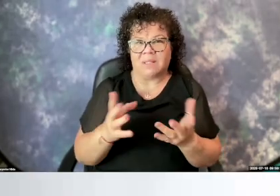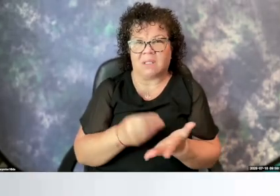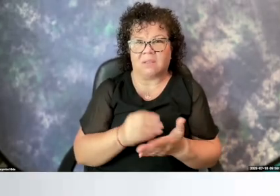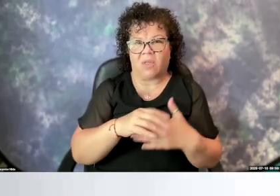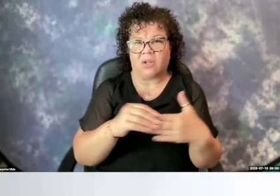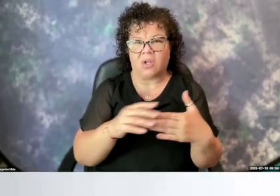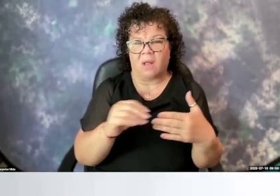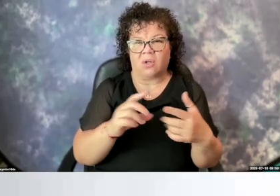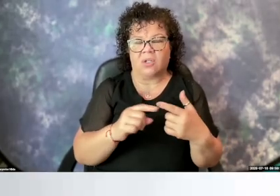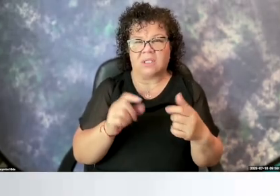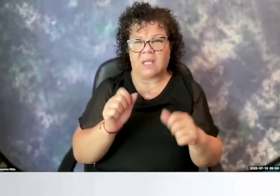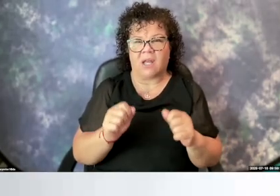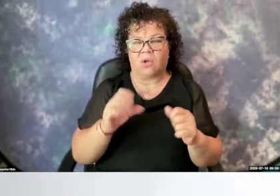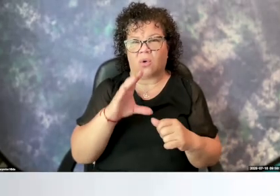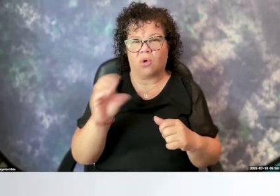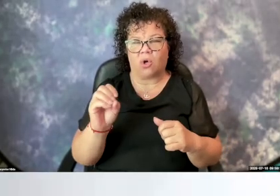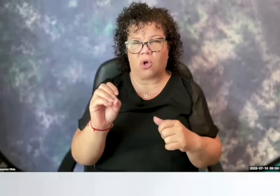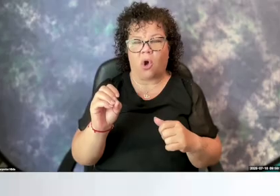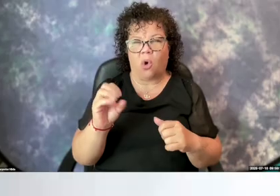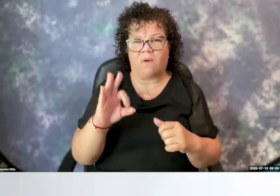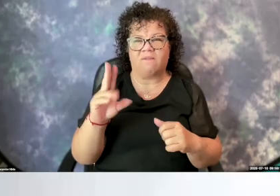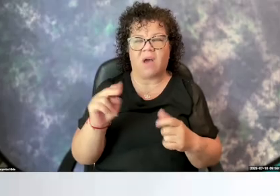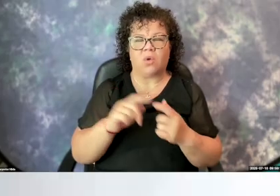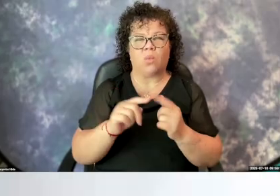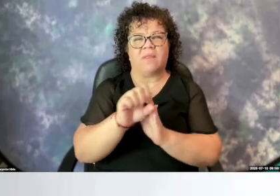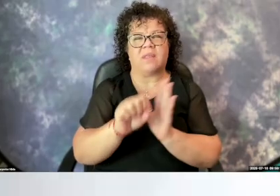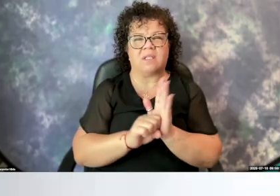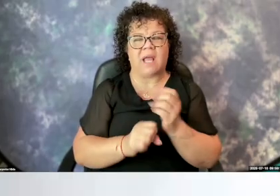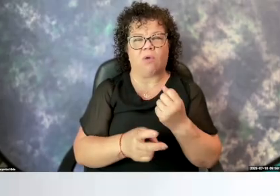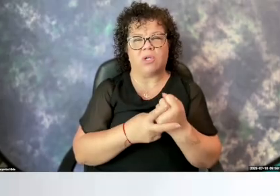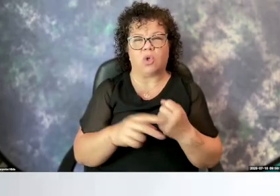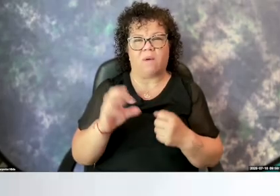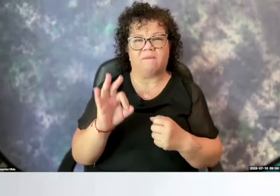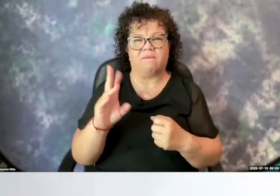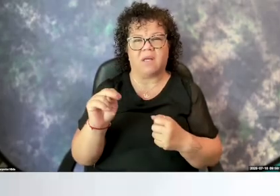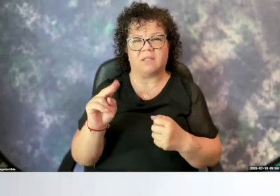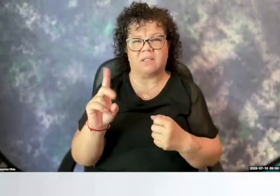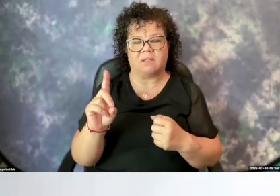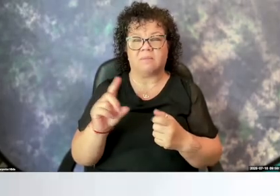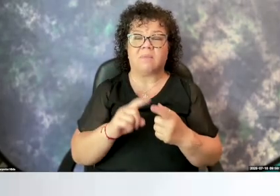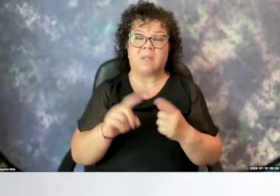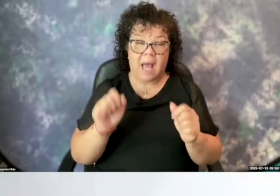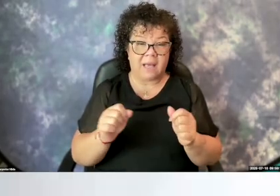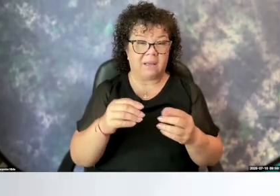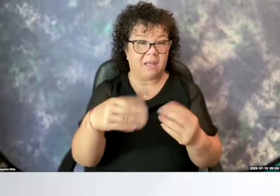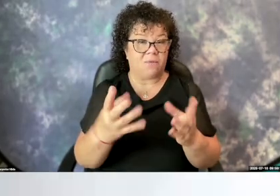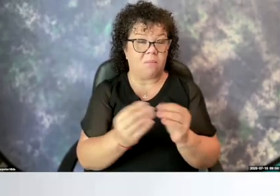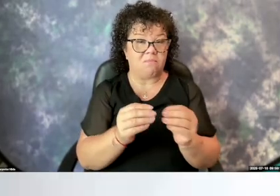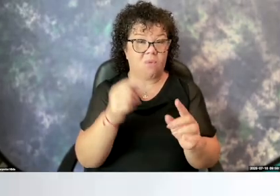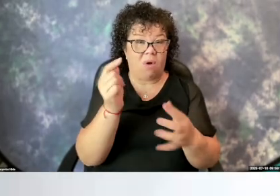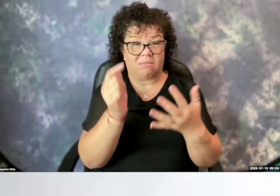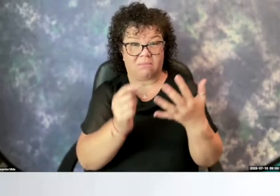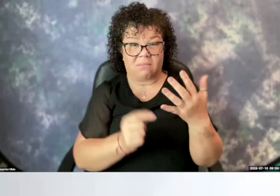they can co-fund with the Carl Moyer State Reserve funds. And if I could give more detail on